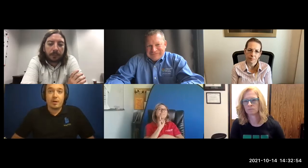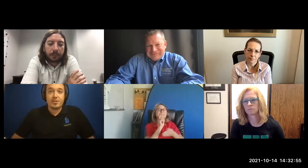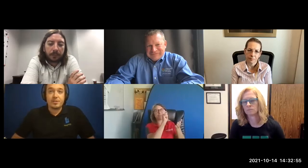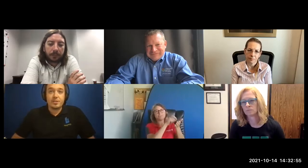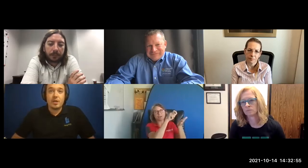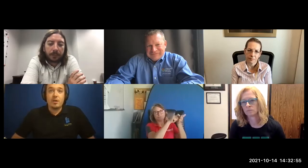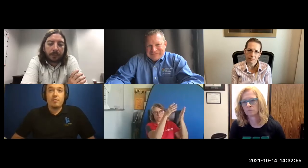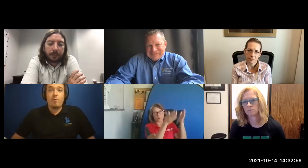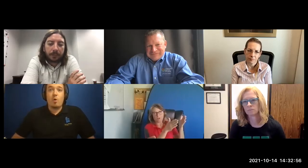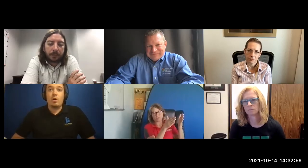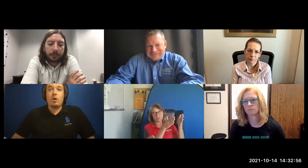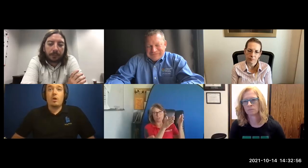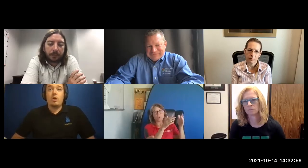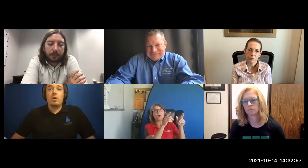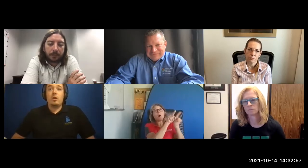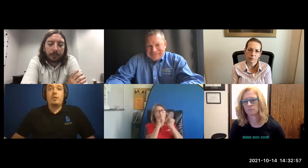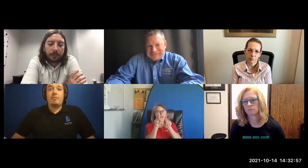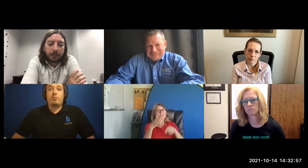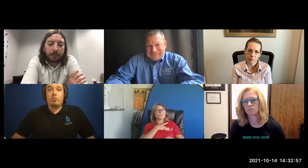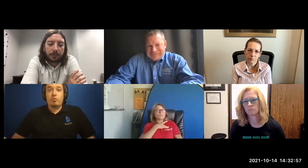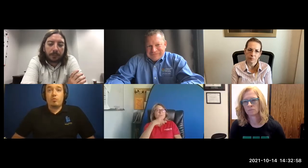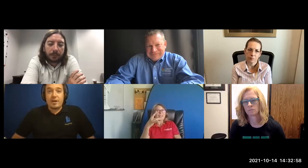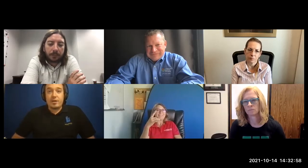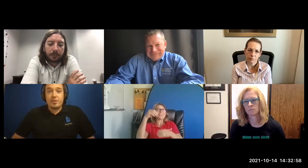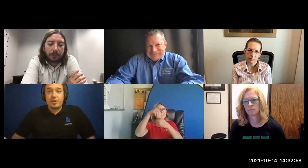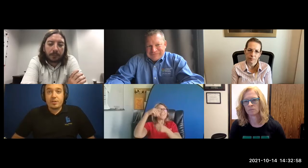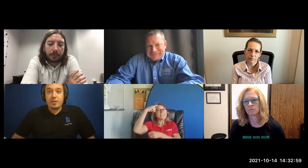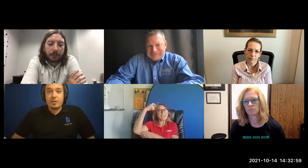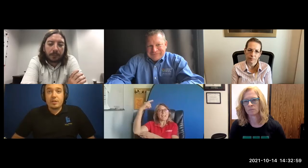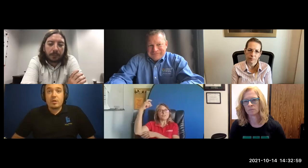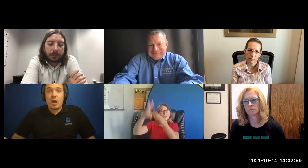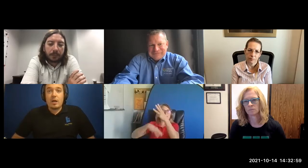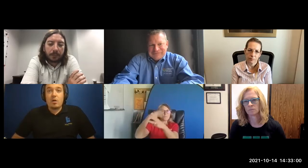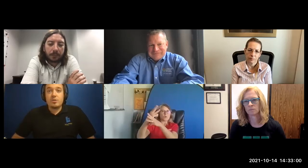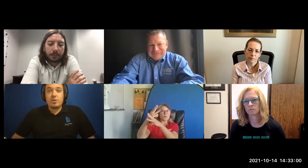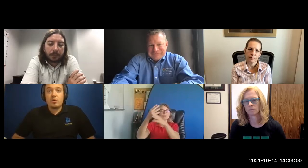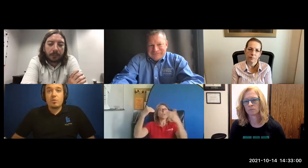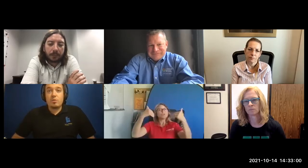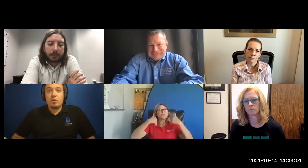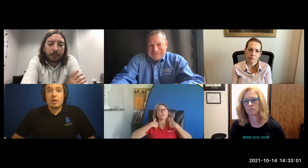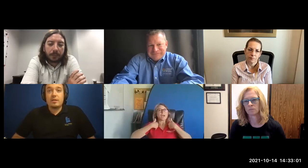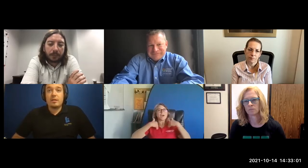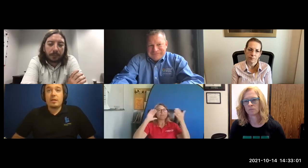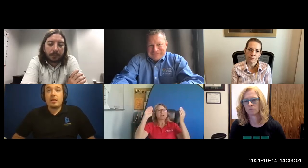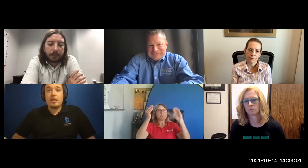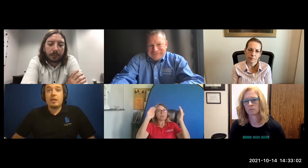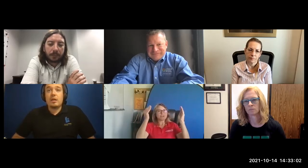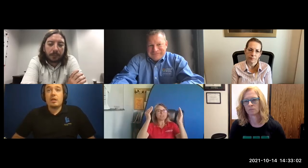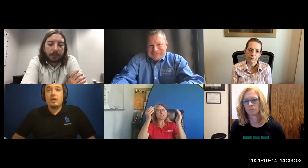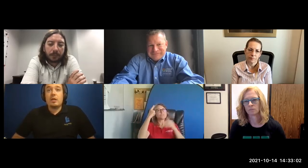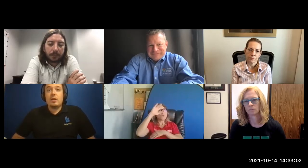those comparisons for deaf writers. I'd also like to